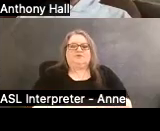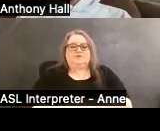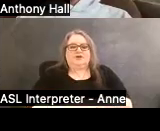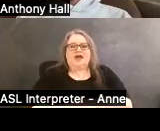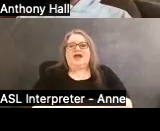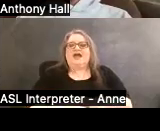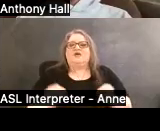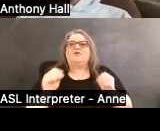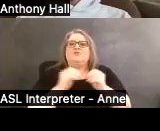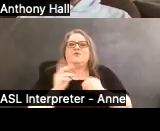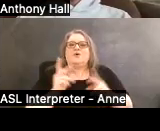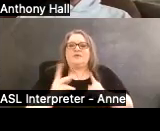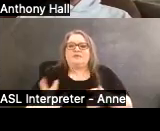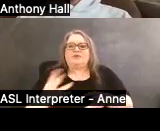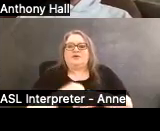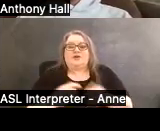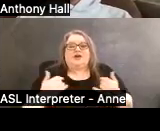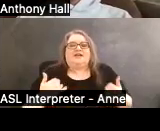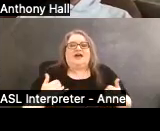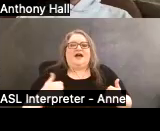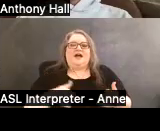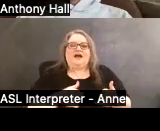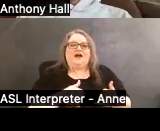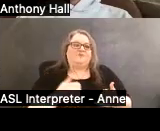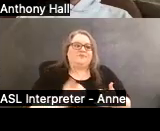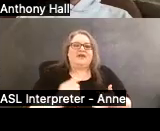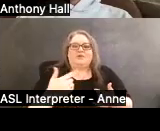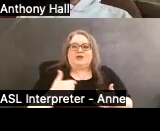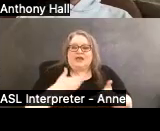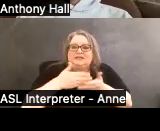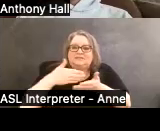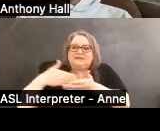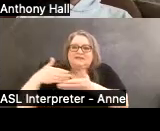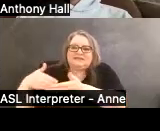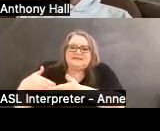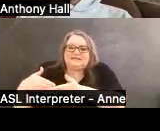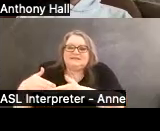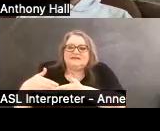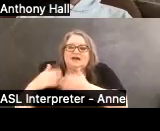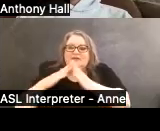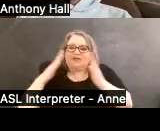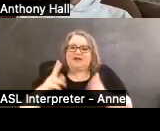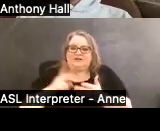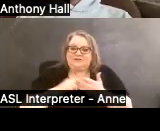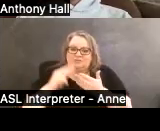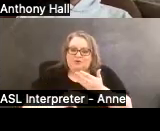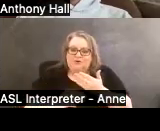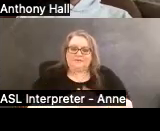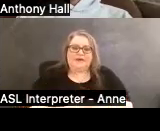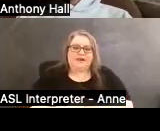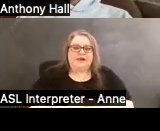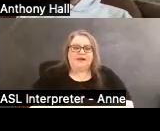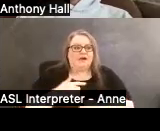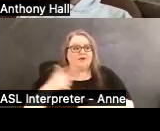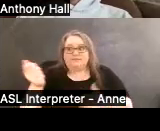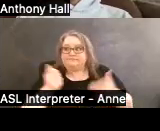hands involved. The way we do it now is everybody has a little piece of the housing program. We bring people